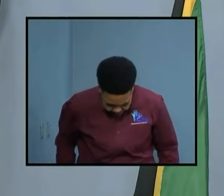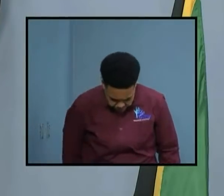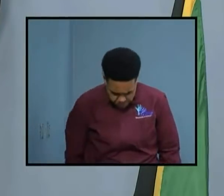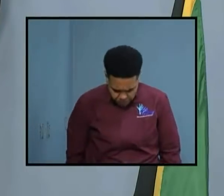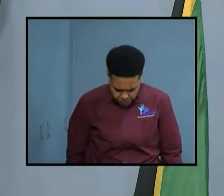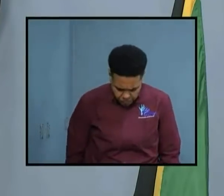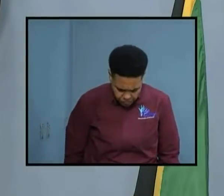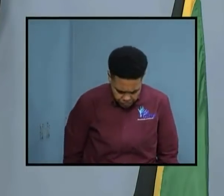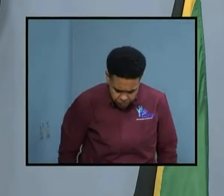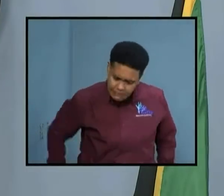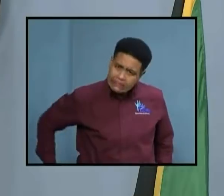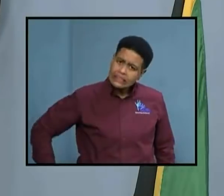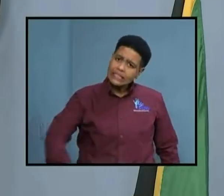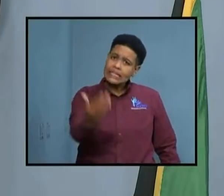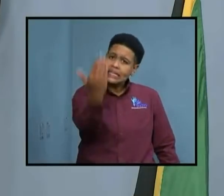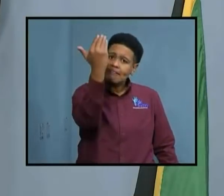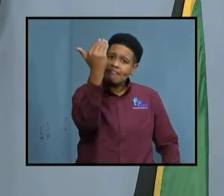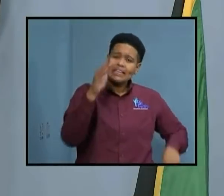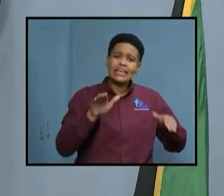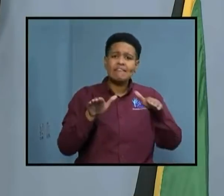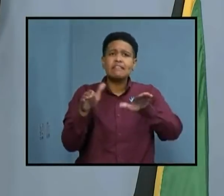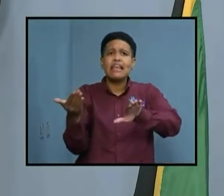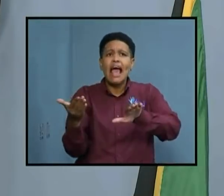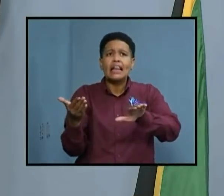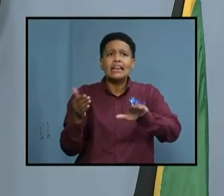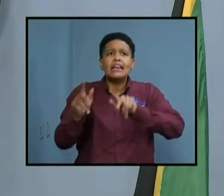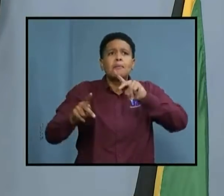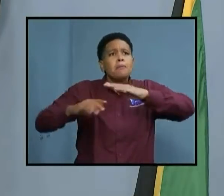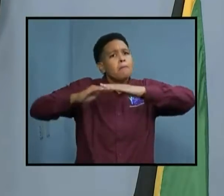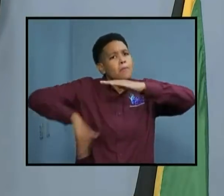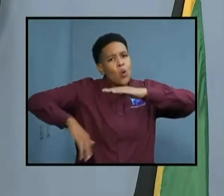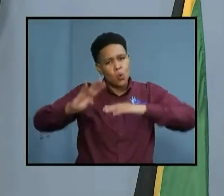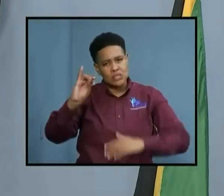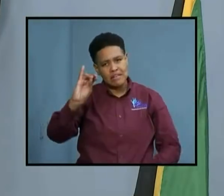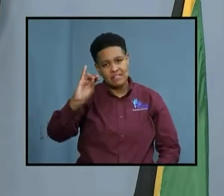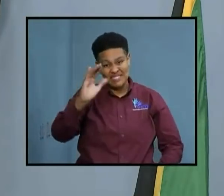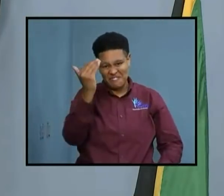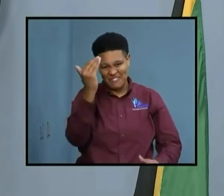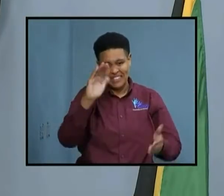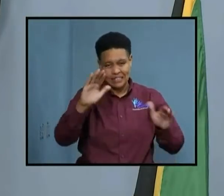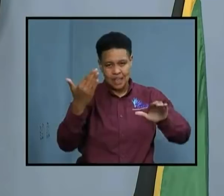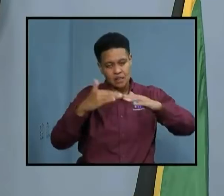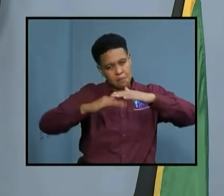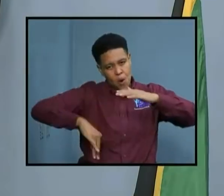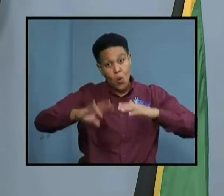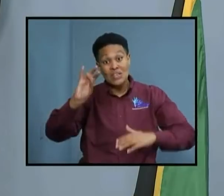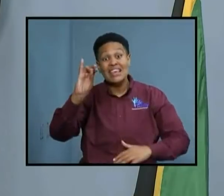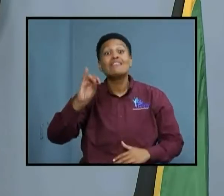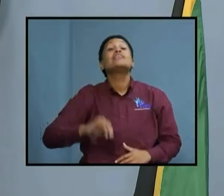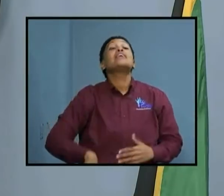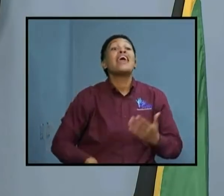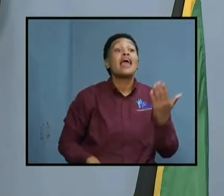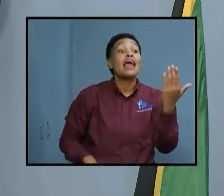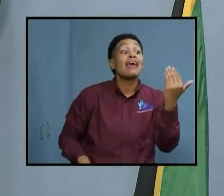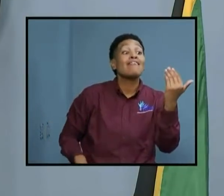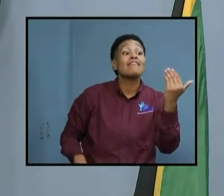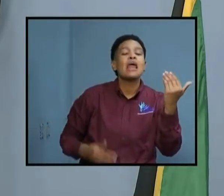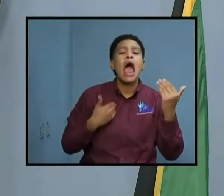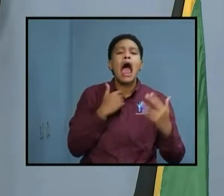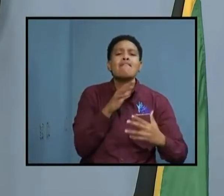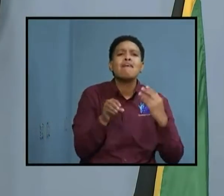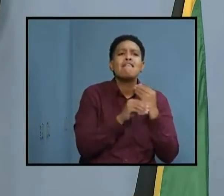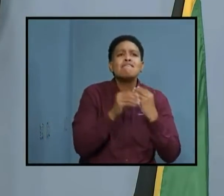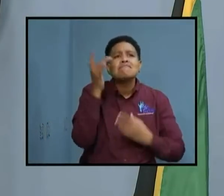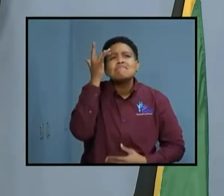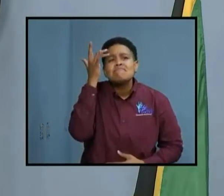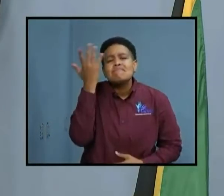"15 of the deaths were persons below 70, and 15 had comorbidities